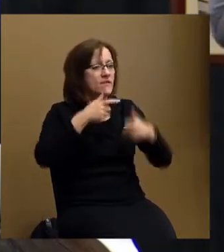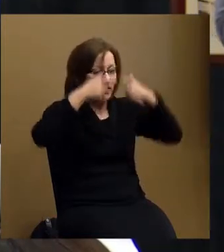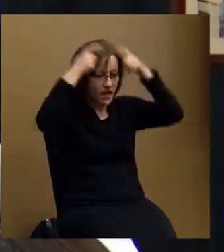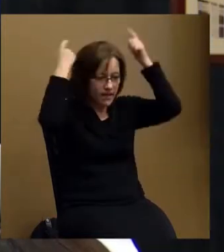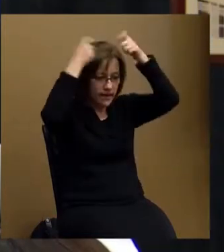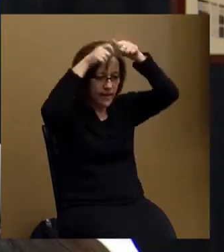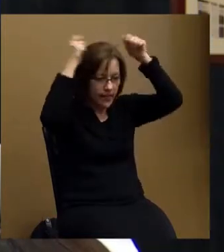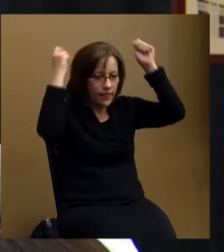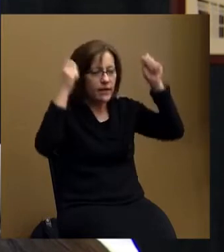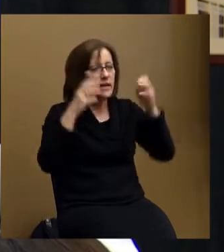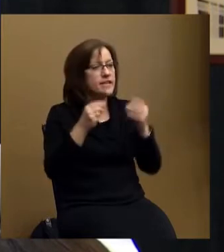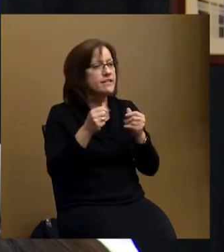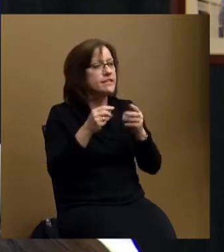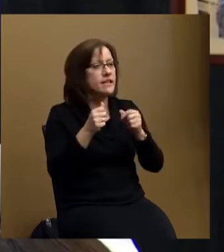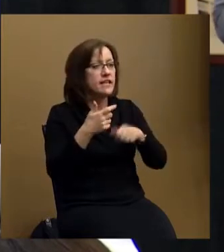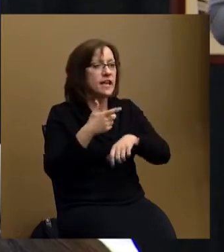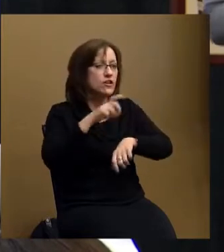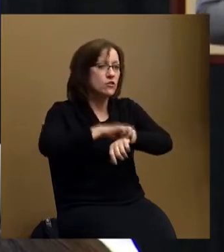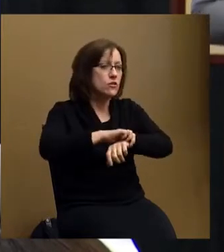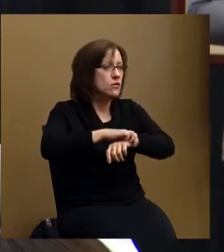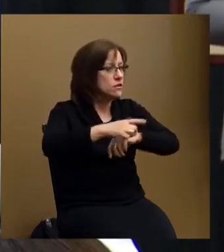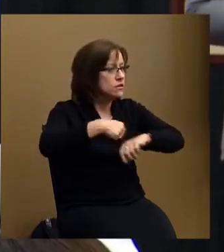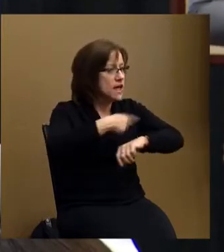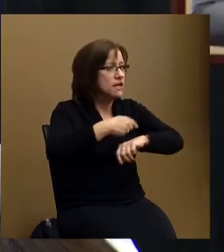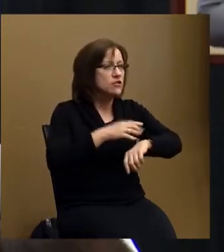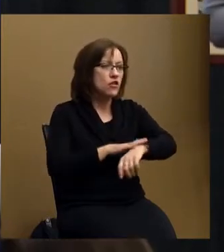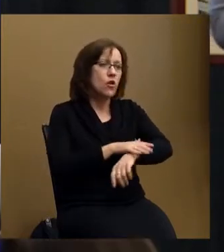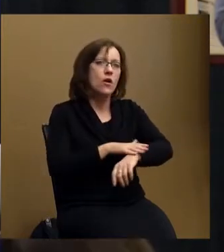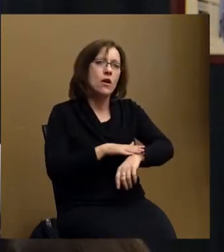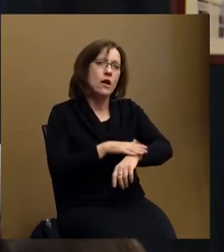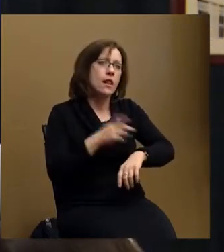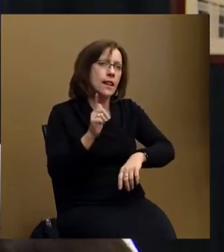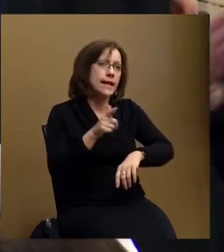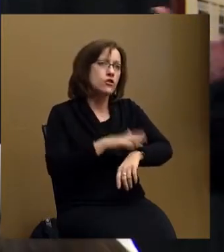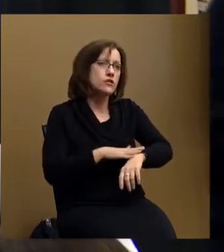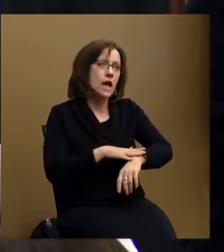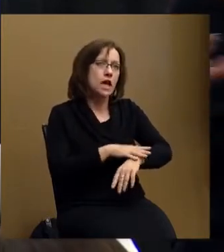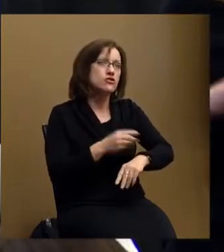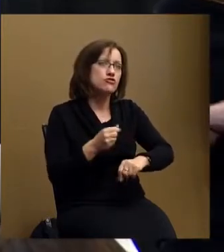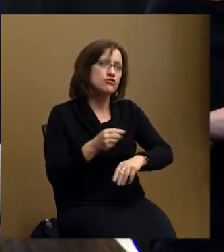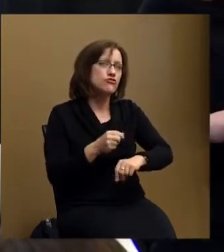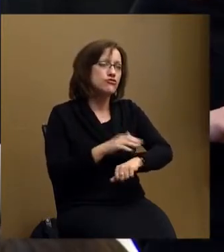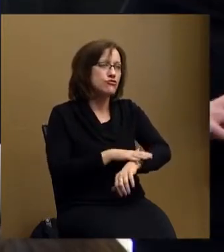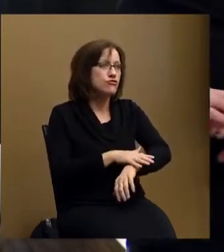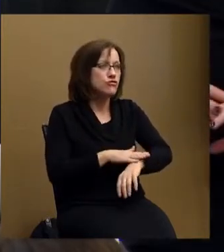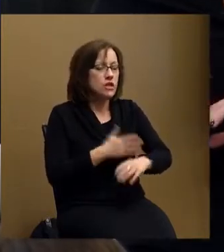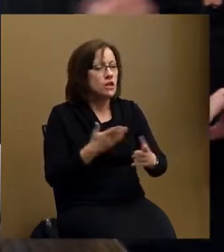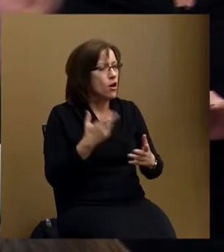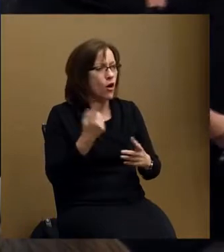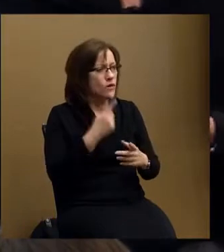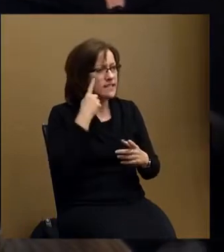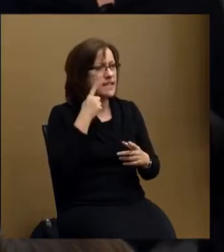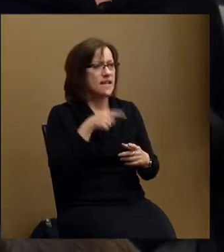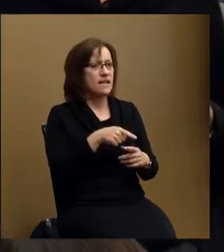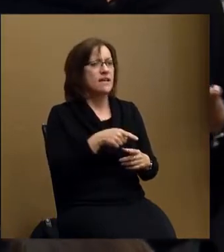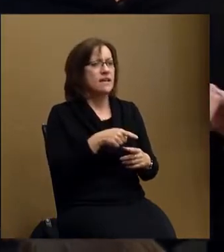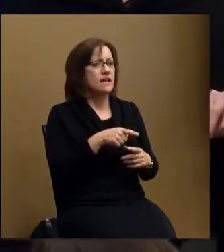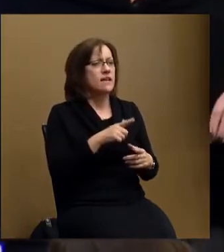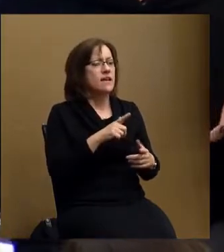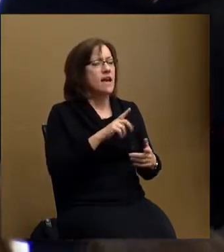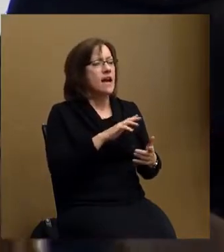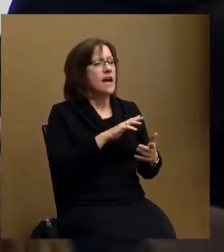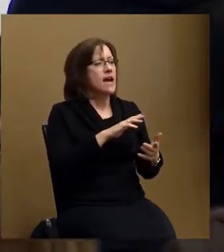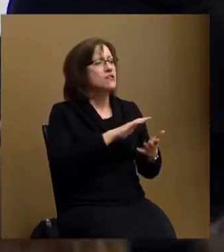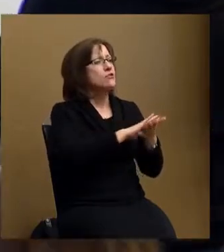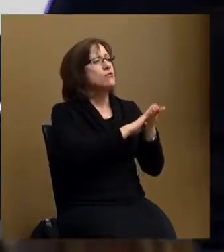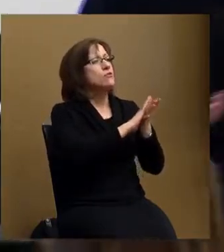the wrist so that something is to touch later? So just always be thinking about how it can become appropriate kind of in that